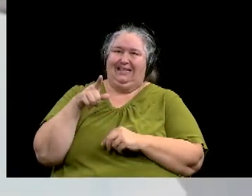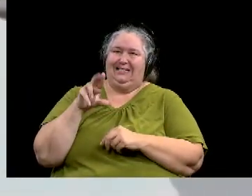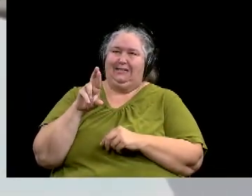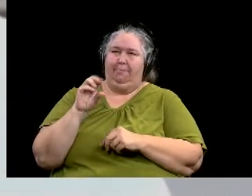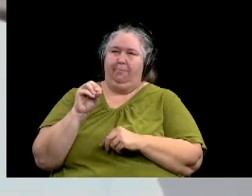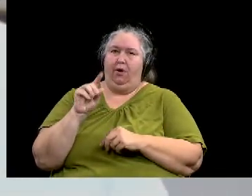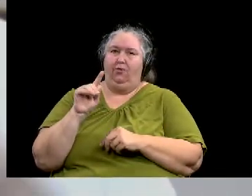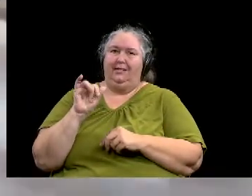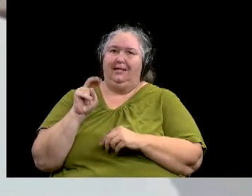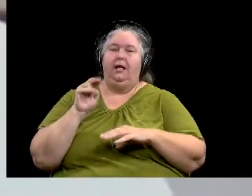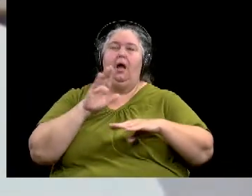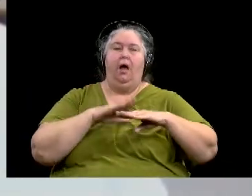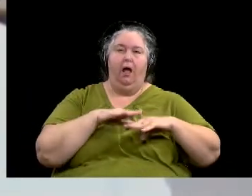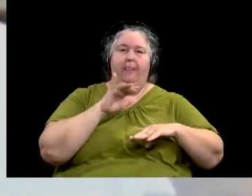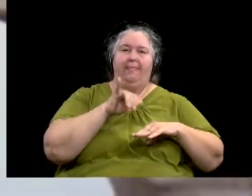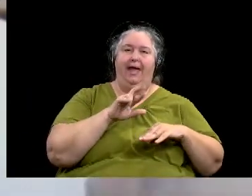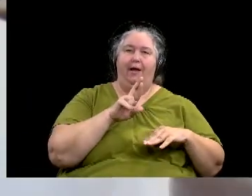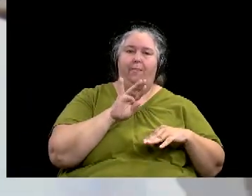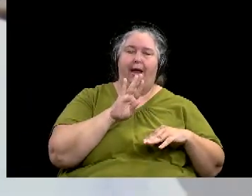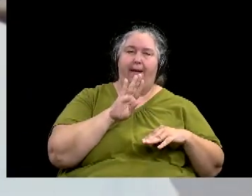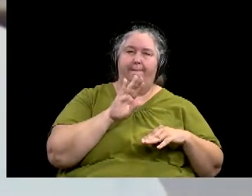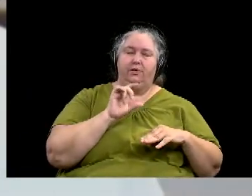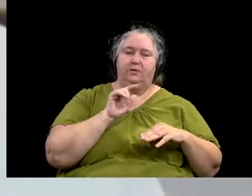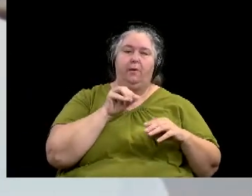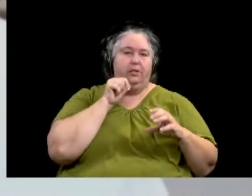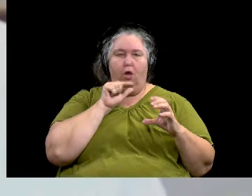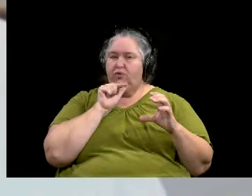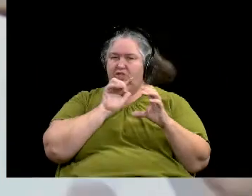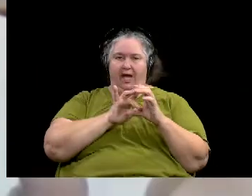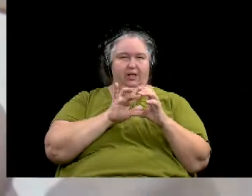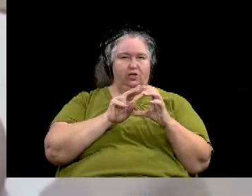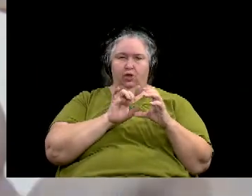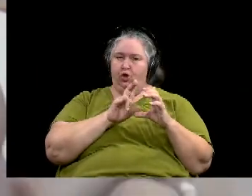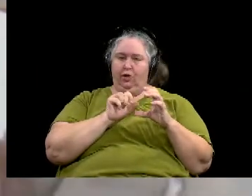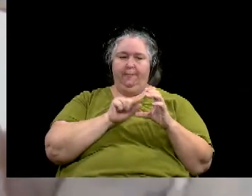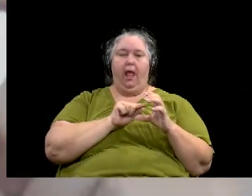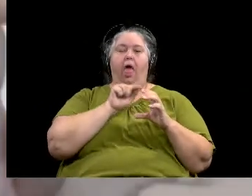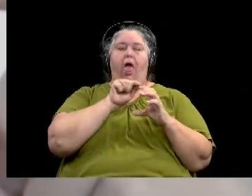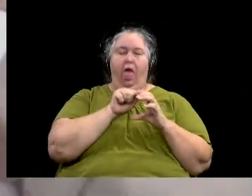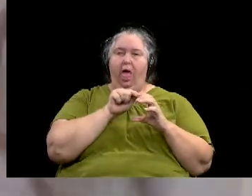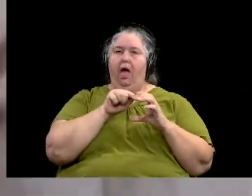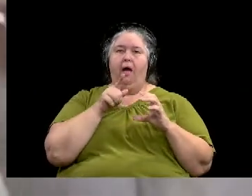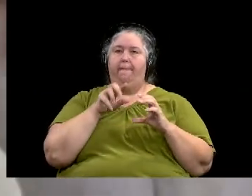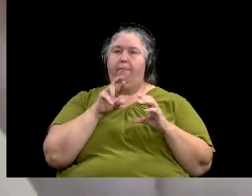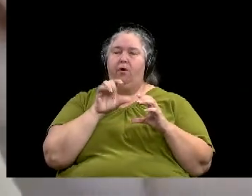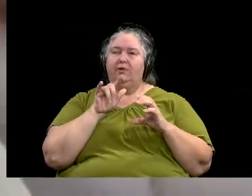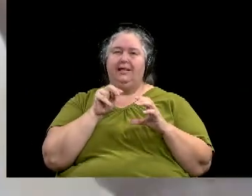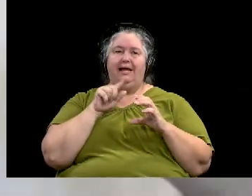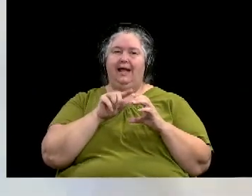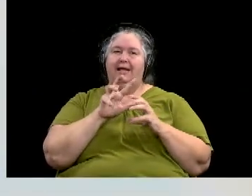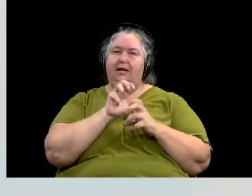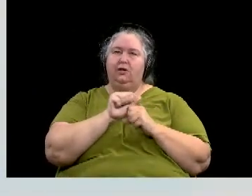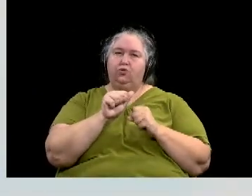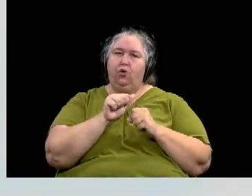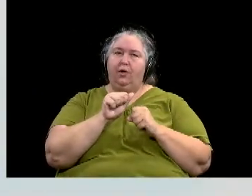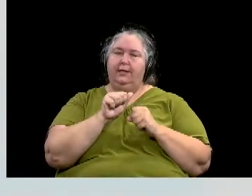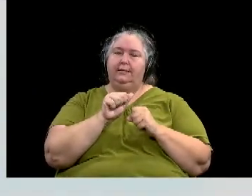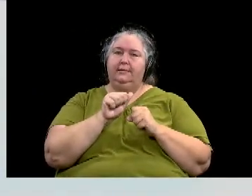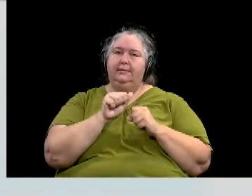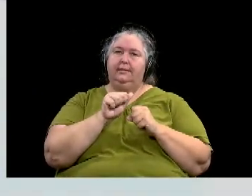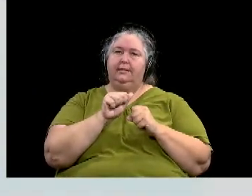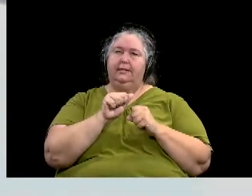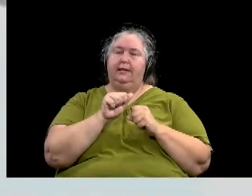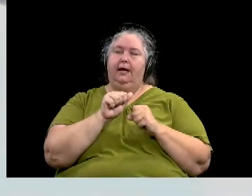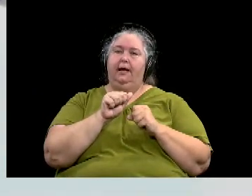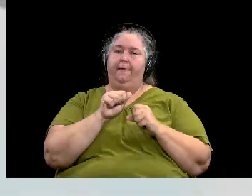gets destroyed, and by the usual cellular mechanisms, it just dissolves. And that spike protein migrates out